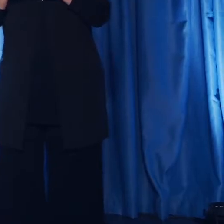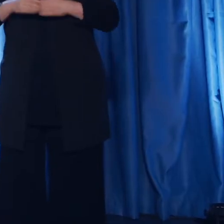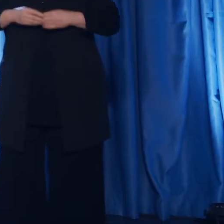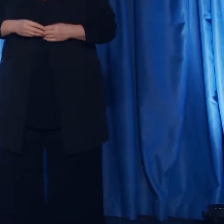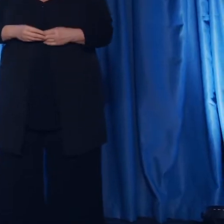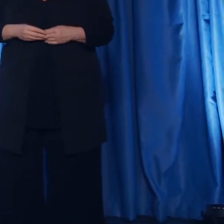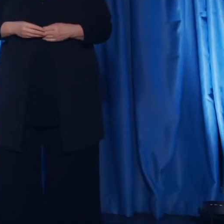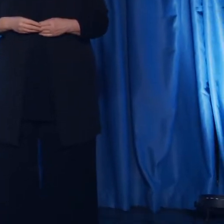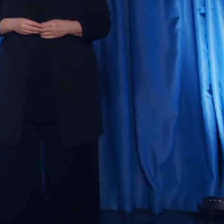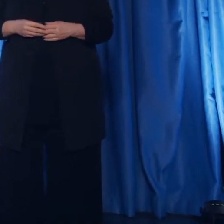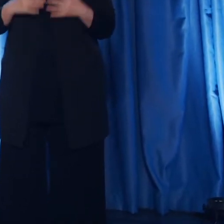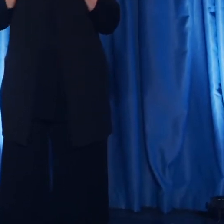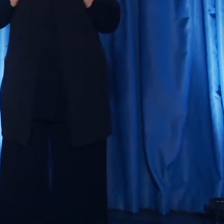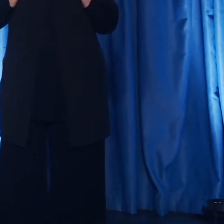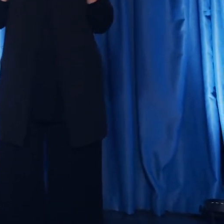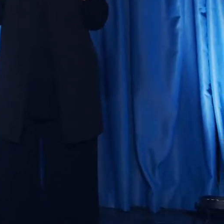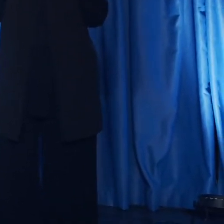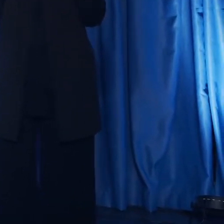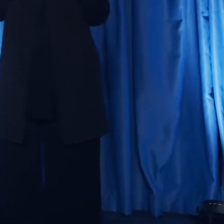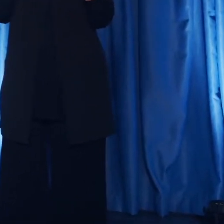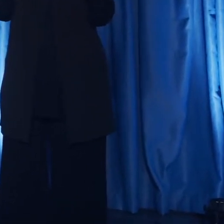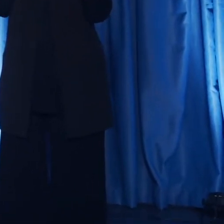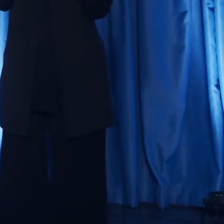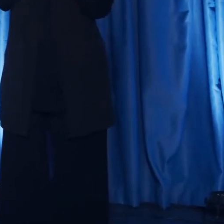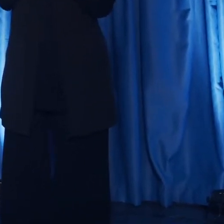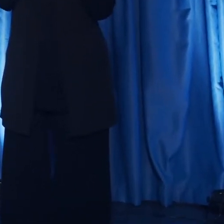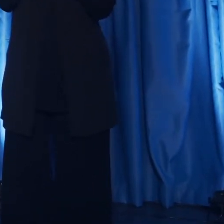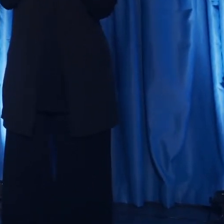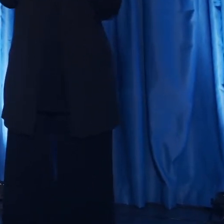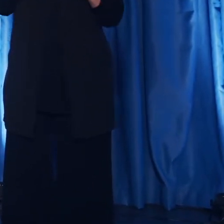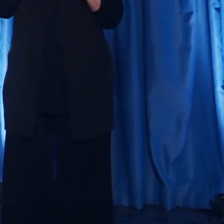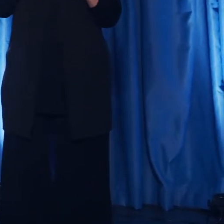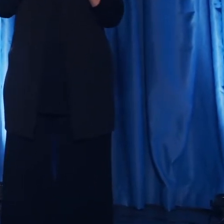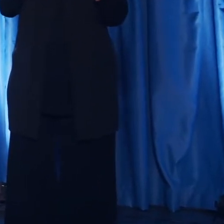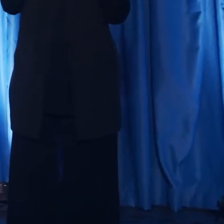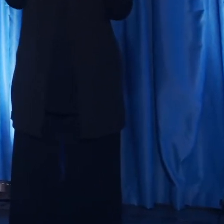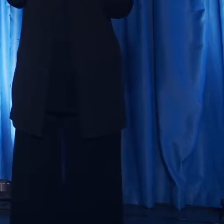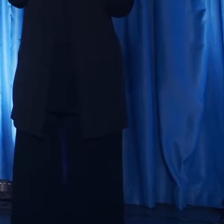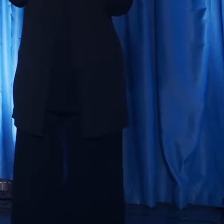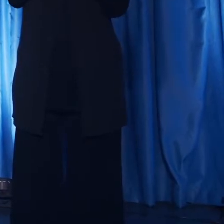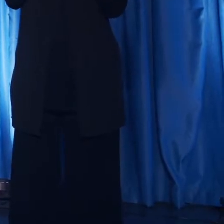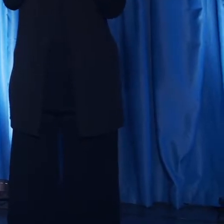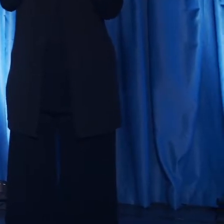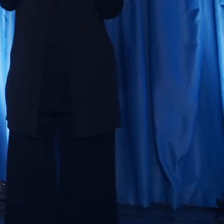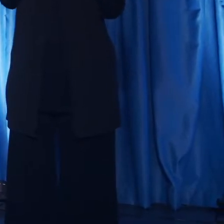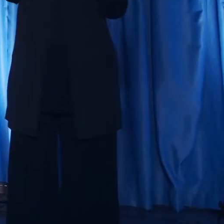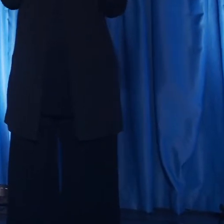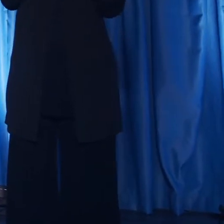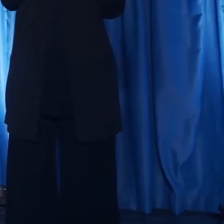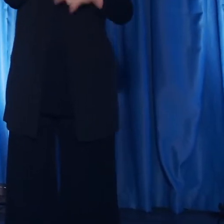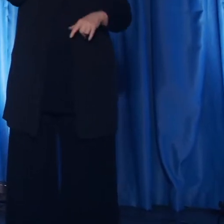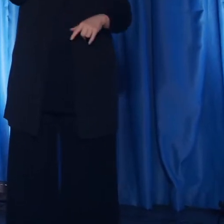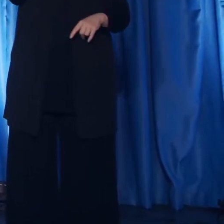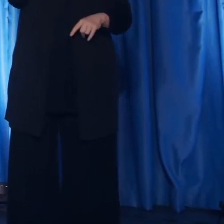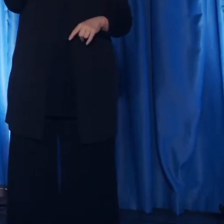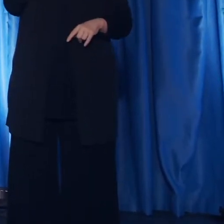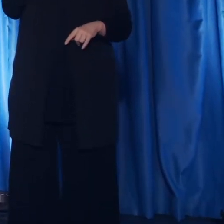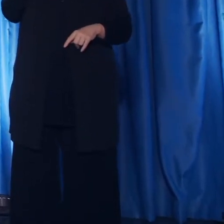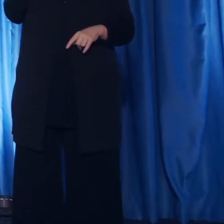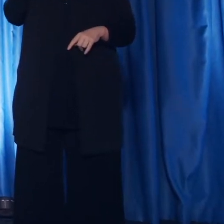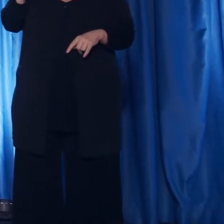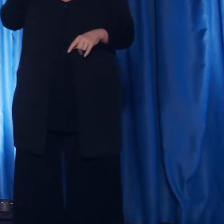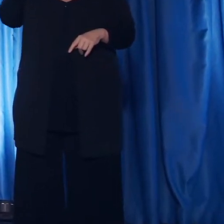We are thrilled to present tonight's winners with awards created by Gina Freuen. Her sculpture